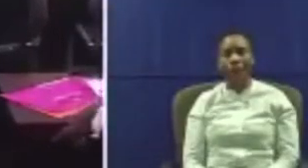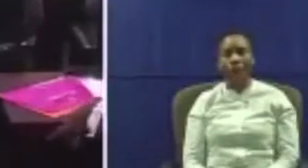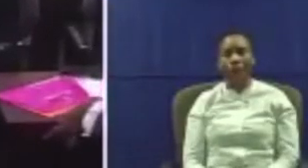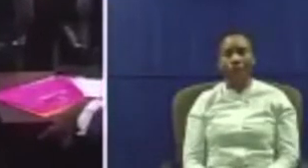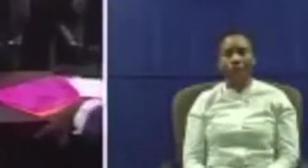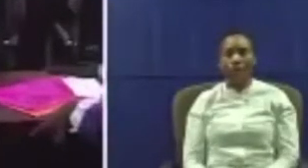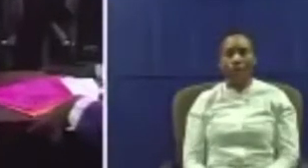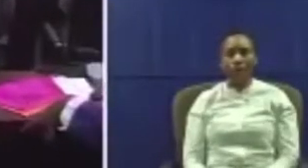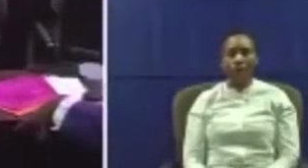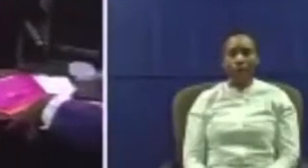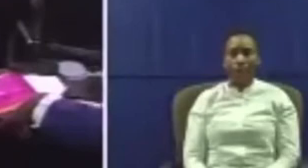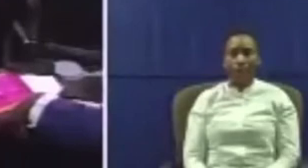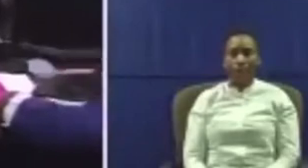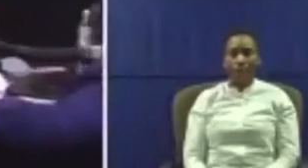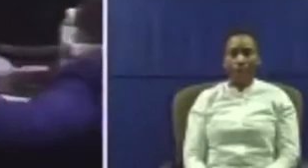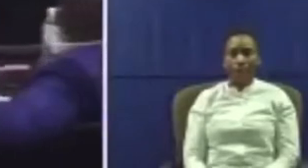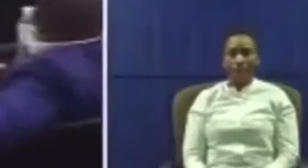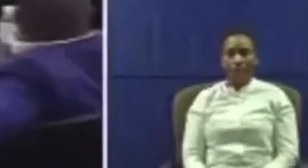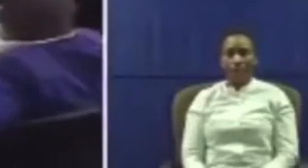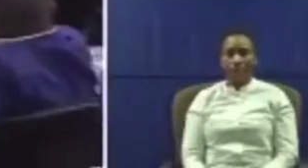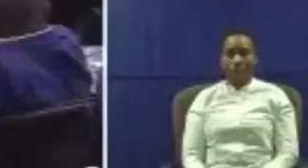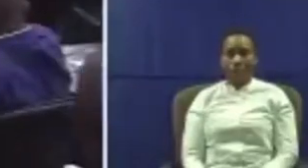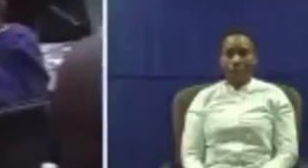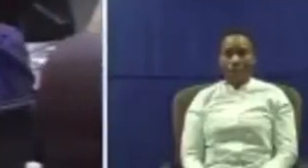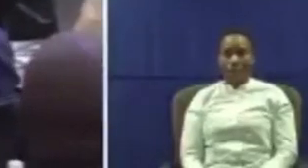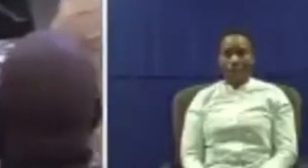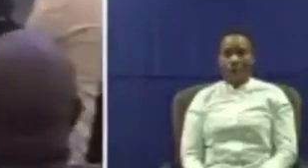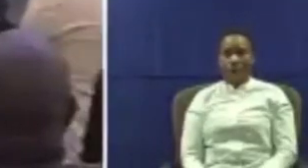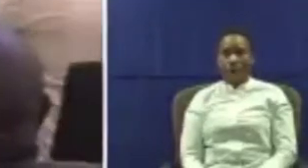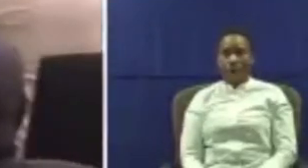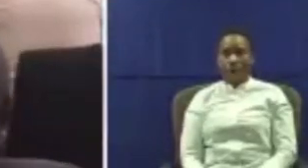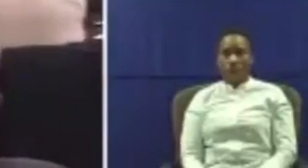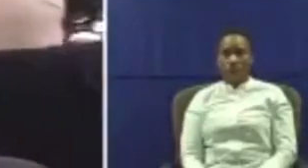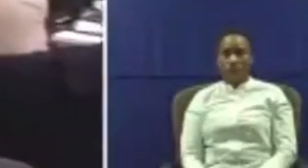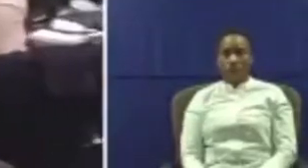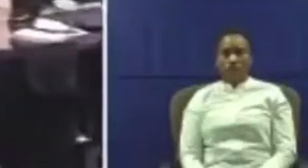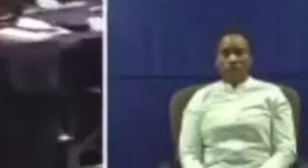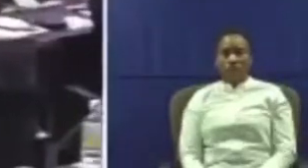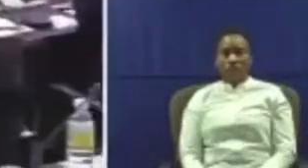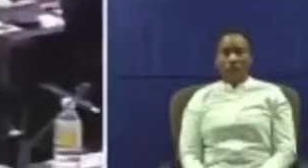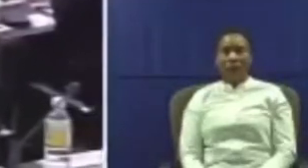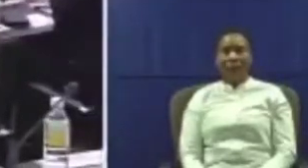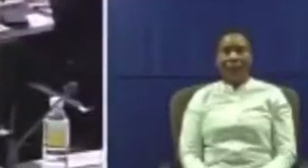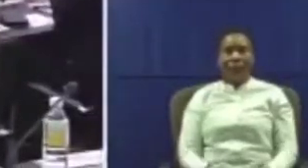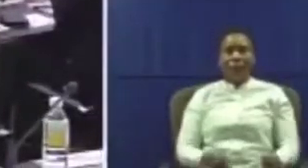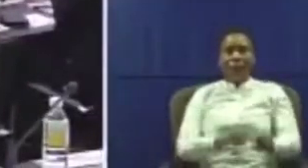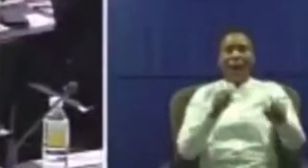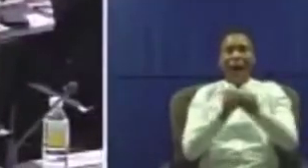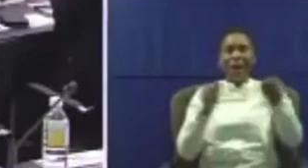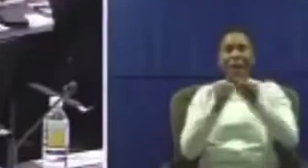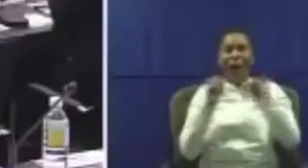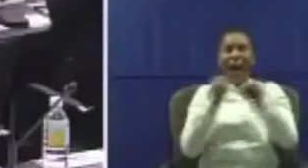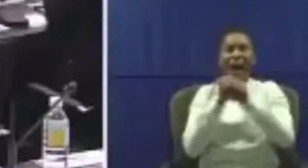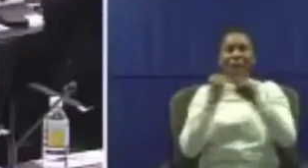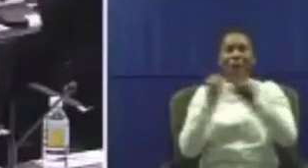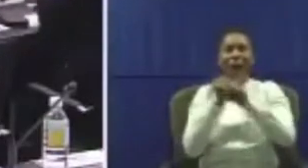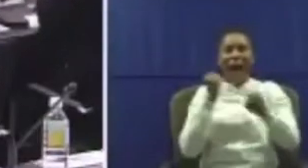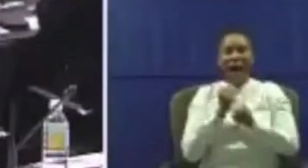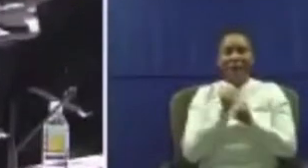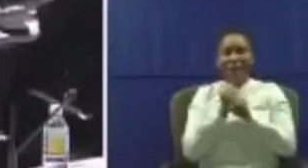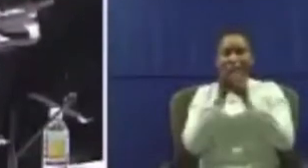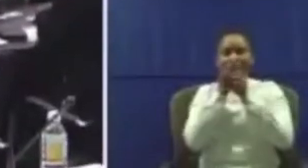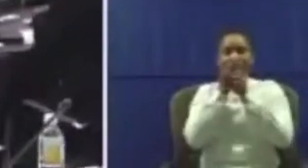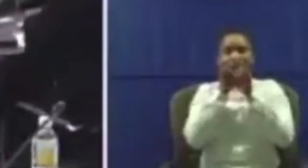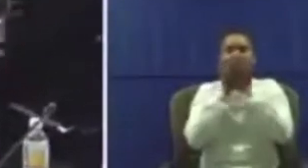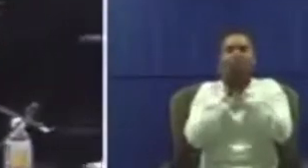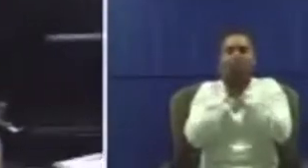Give us a taste, Zanda, Lalela in the Sisho, your tin good to Stine. Give